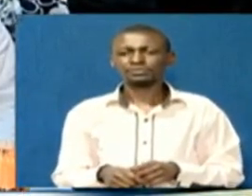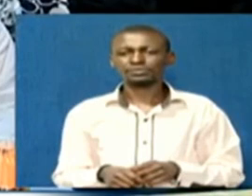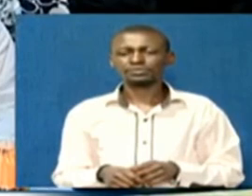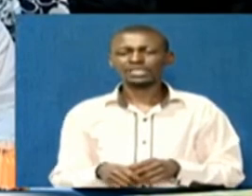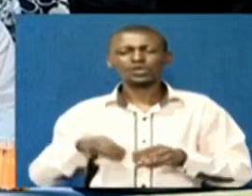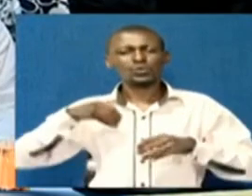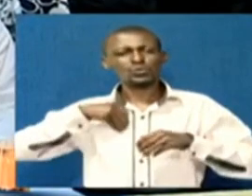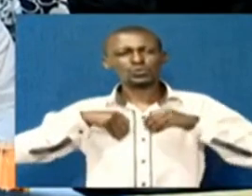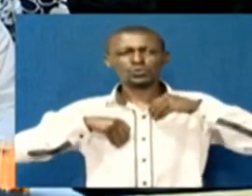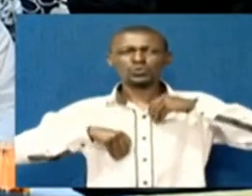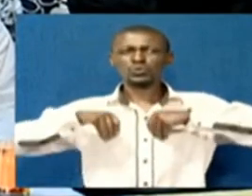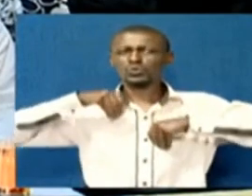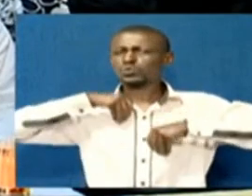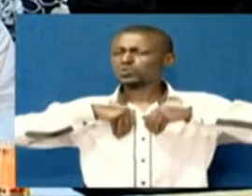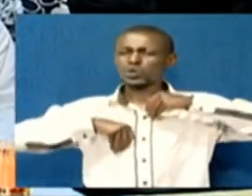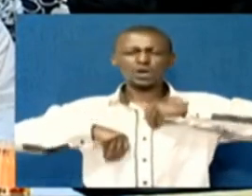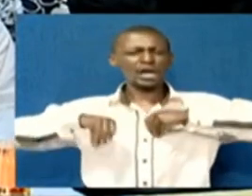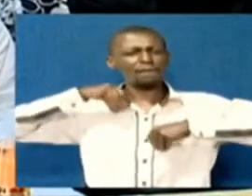Corruption.